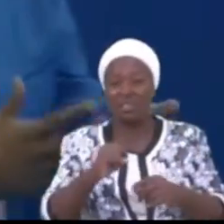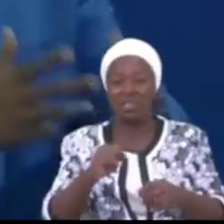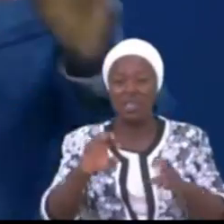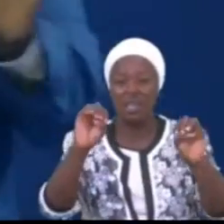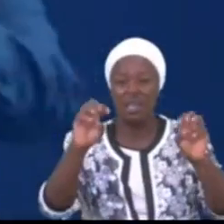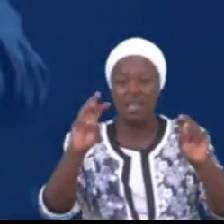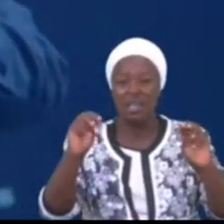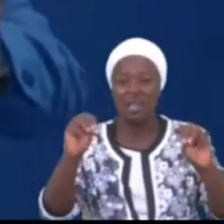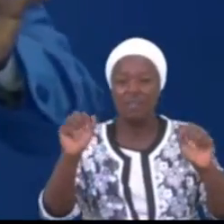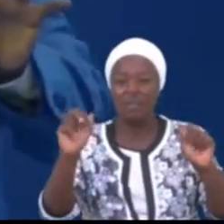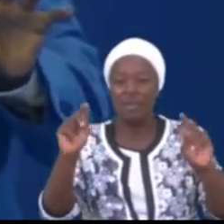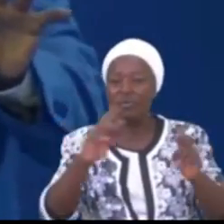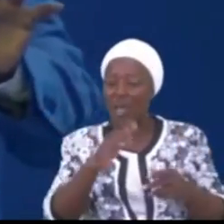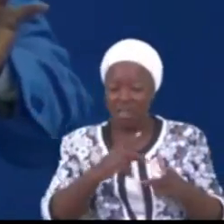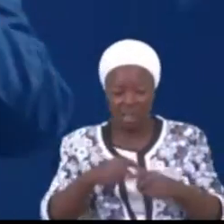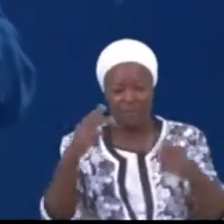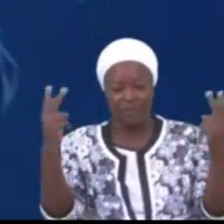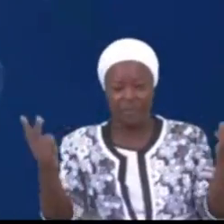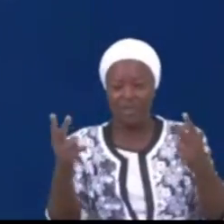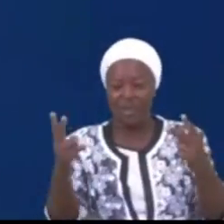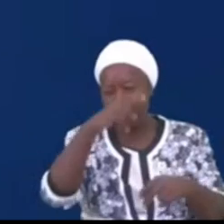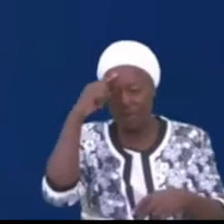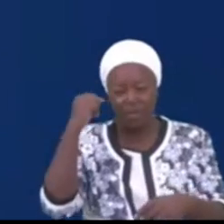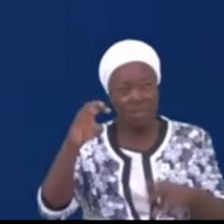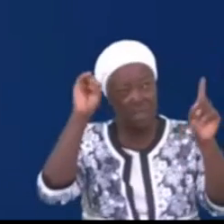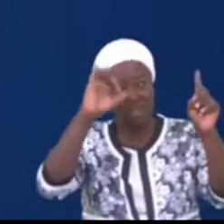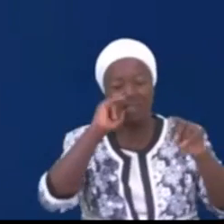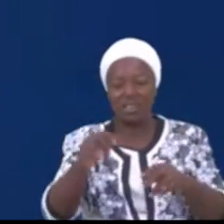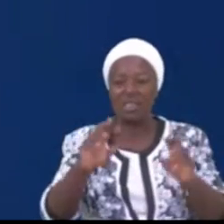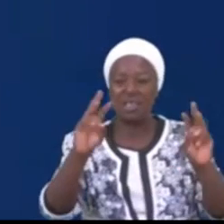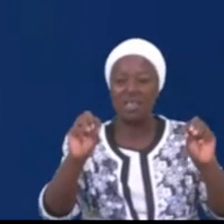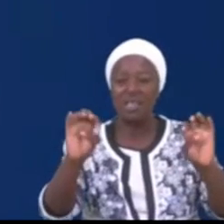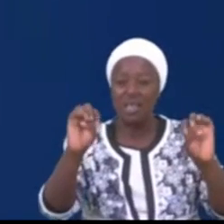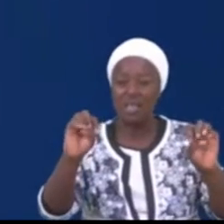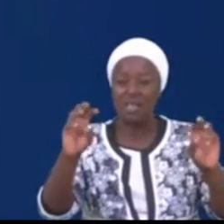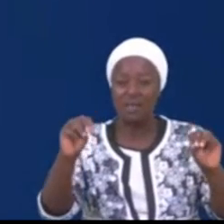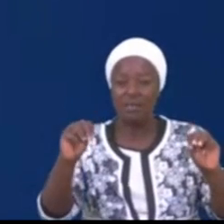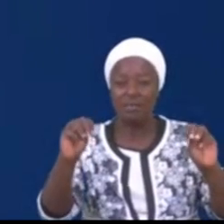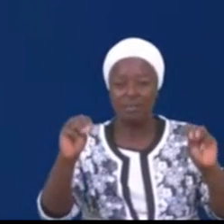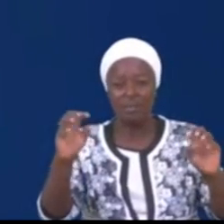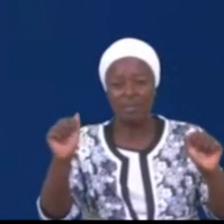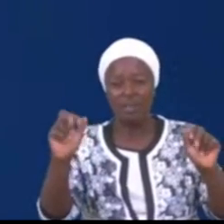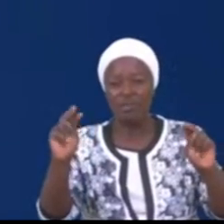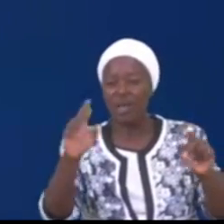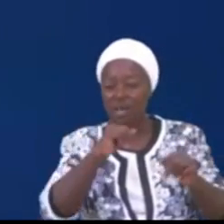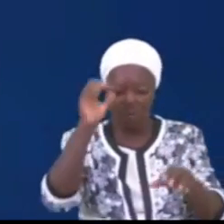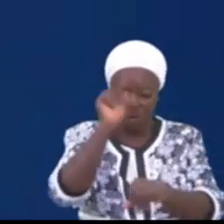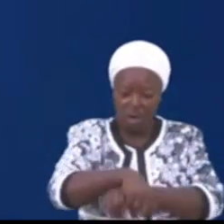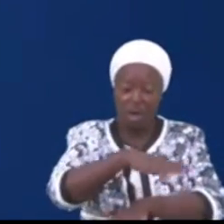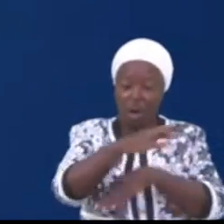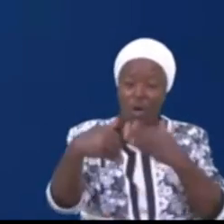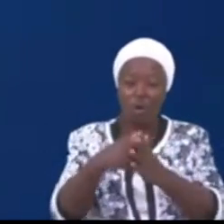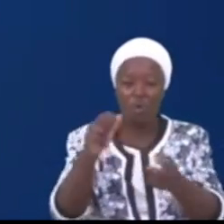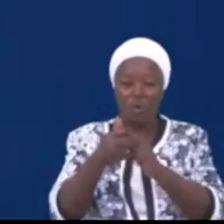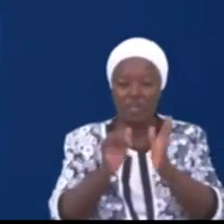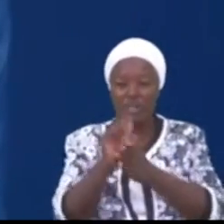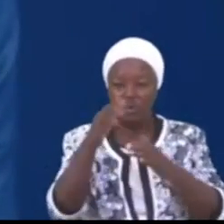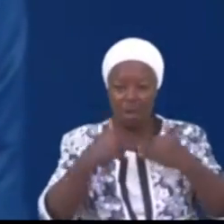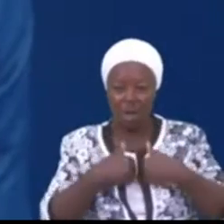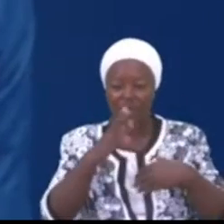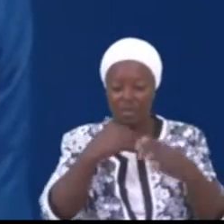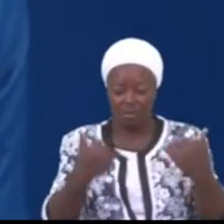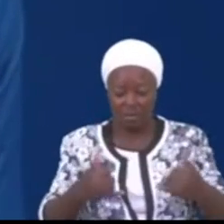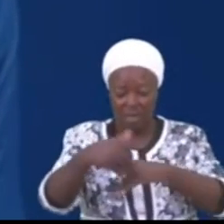victorious, because he's Emmanuel, he conquers every problem that you have. And tonight, with